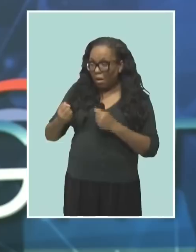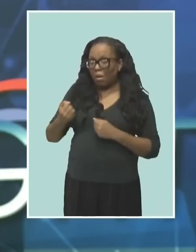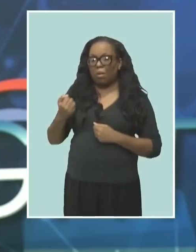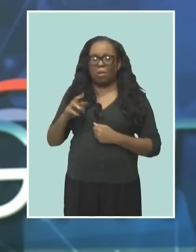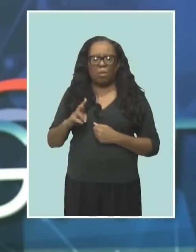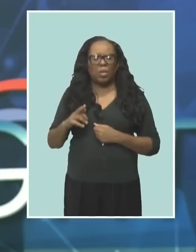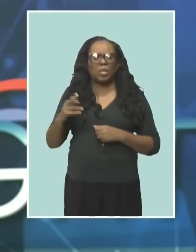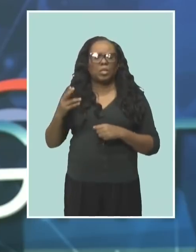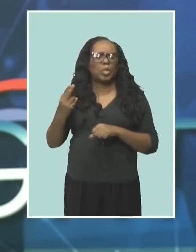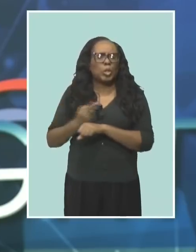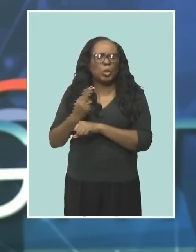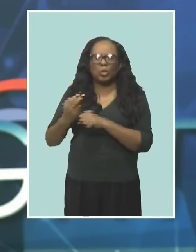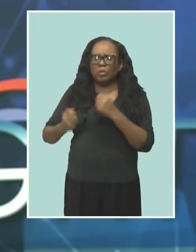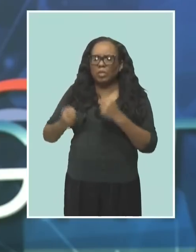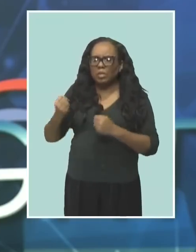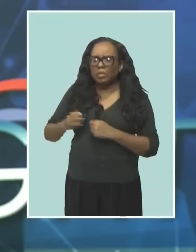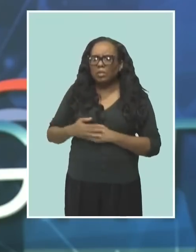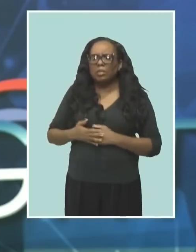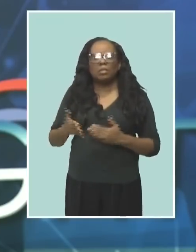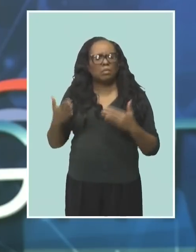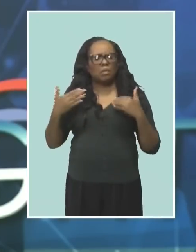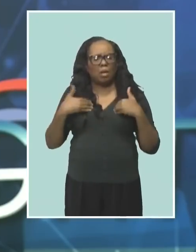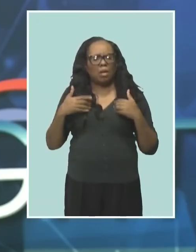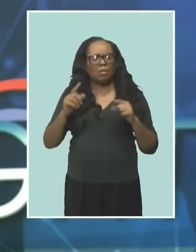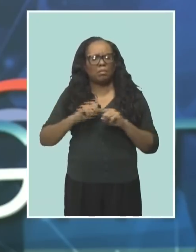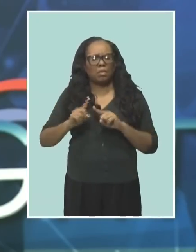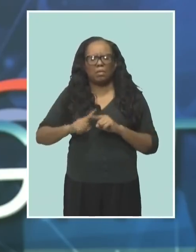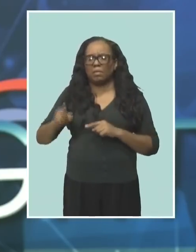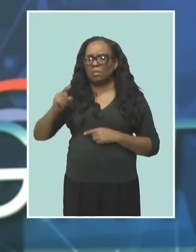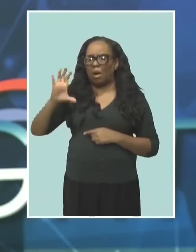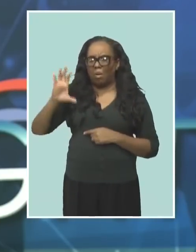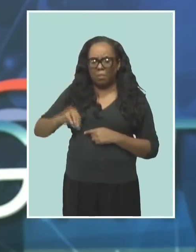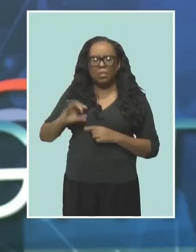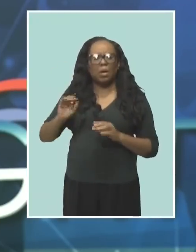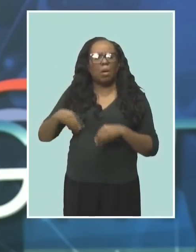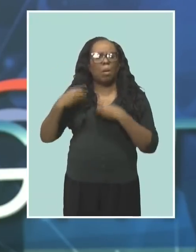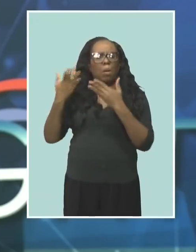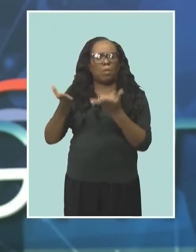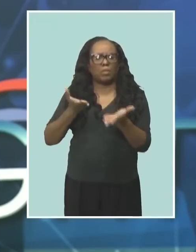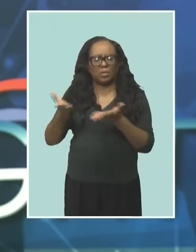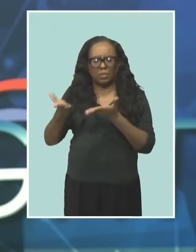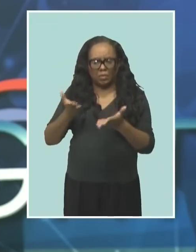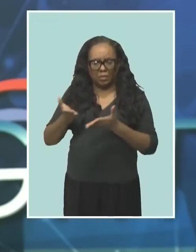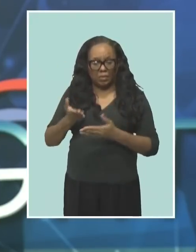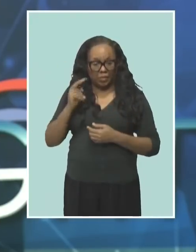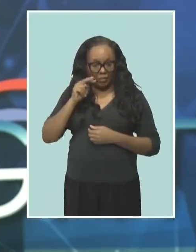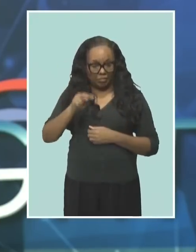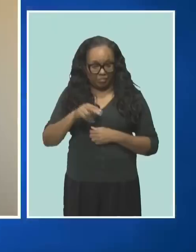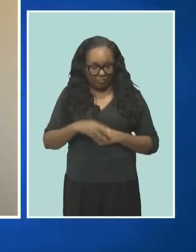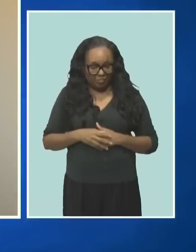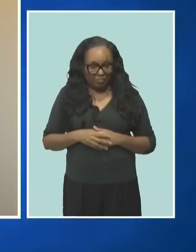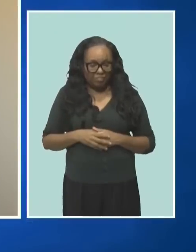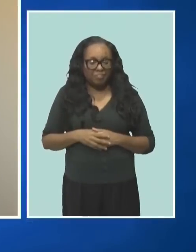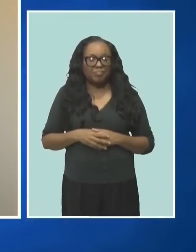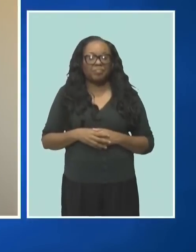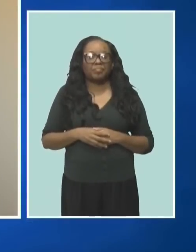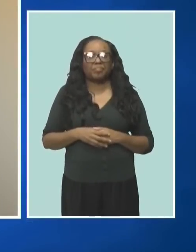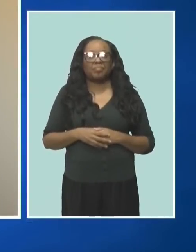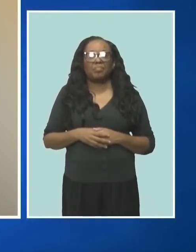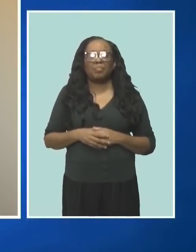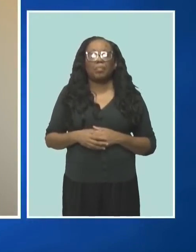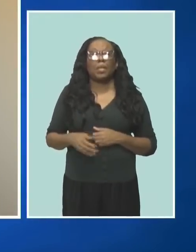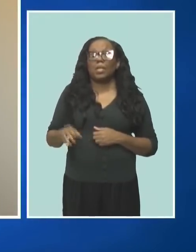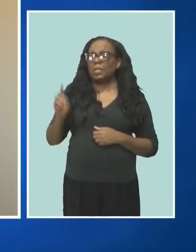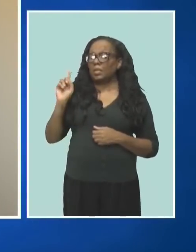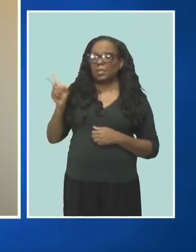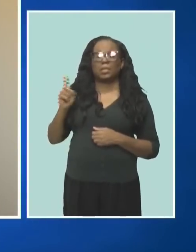services offered by companies like Guaranteed Transport Services. Trevor Thorpe reports. According to the company official,